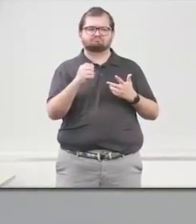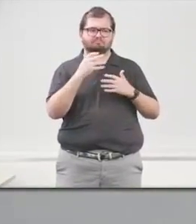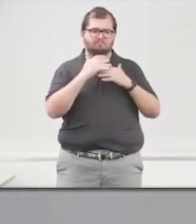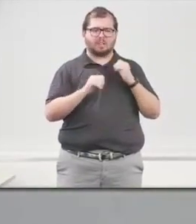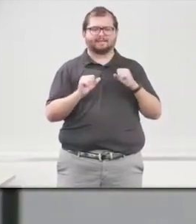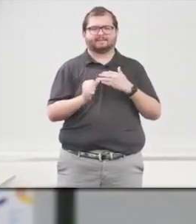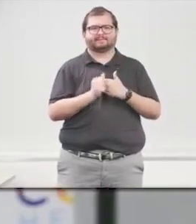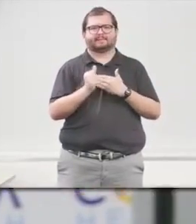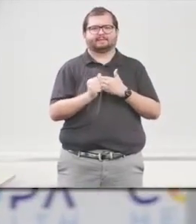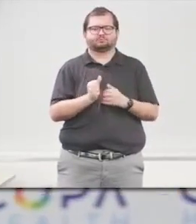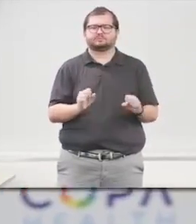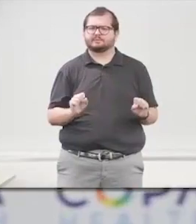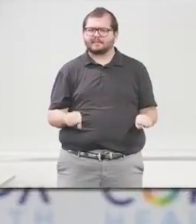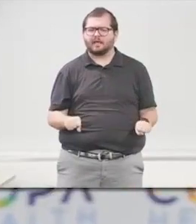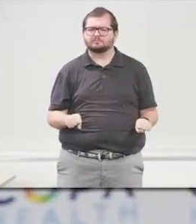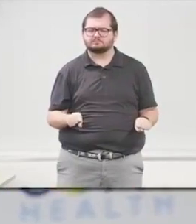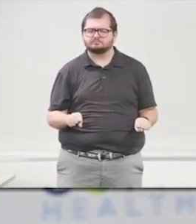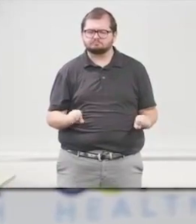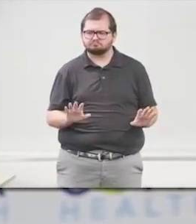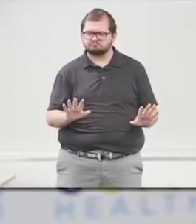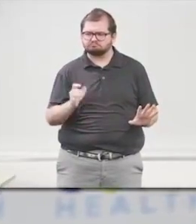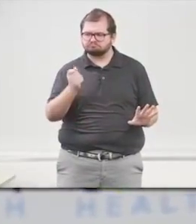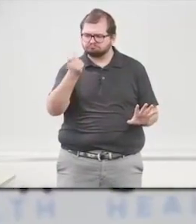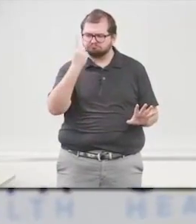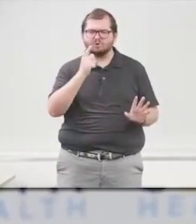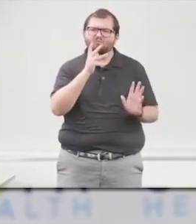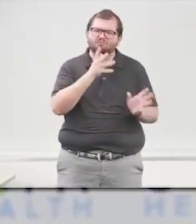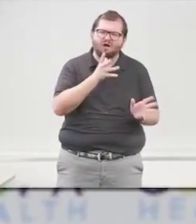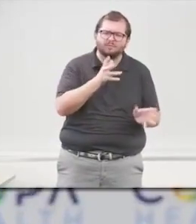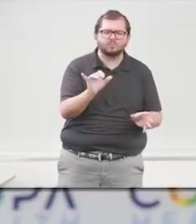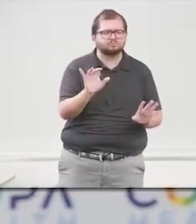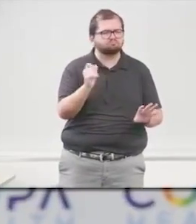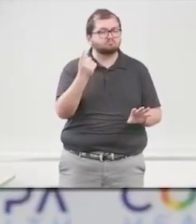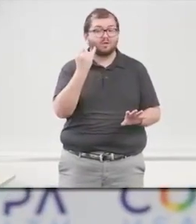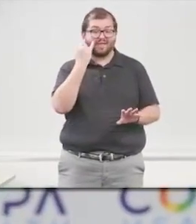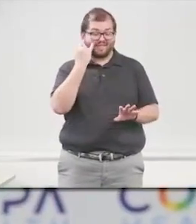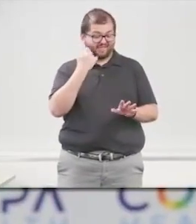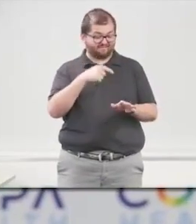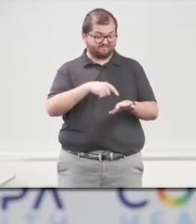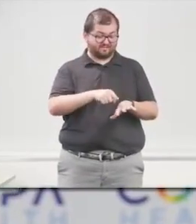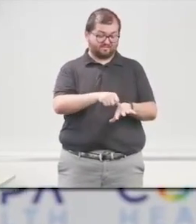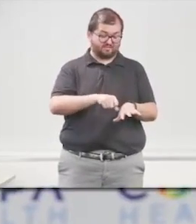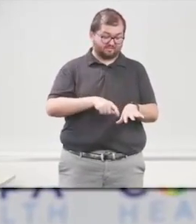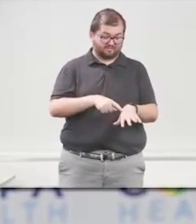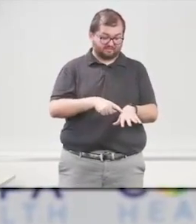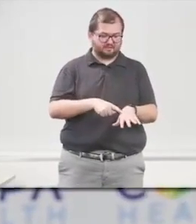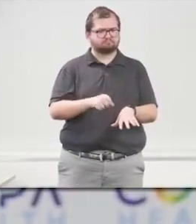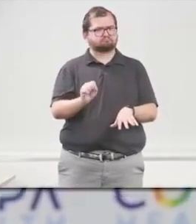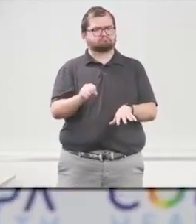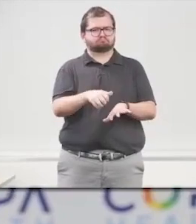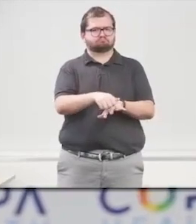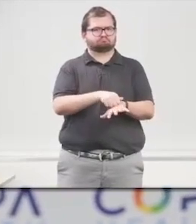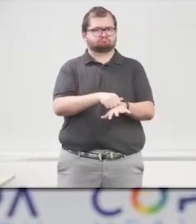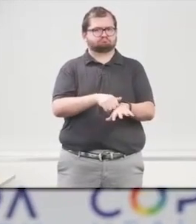and vomit and all those nasty things. I agree. If you have open cuts and open things on your hands, yeah, absolutely. It's